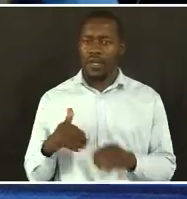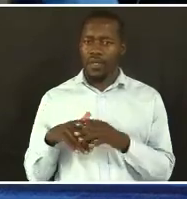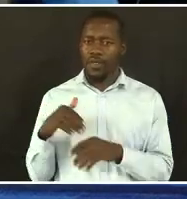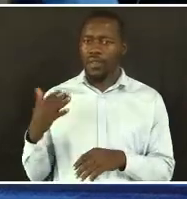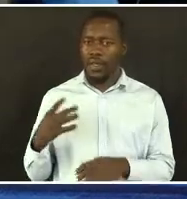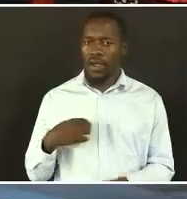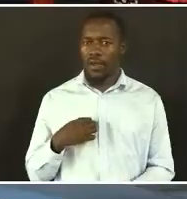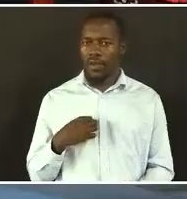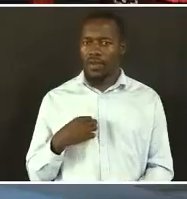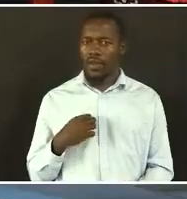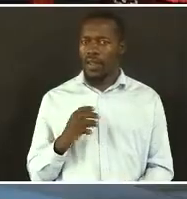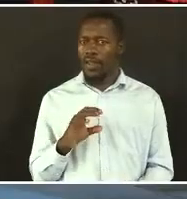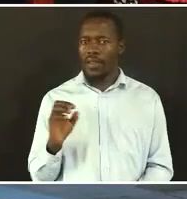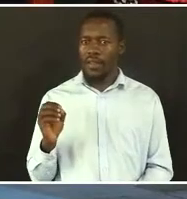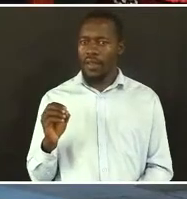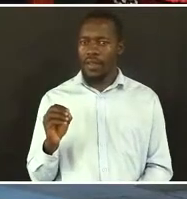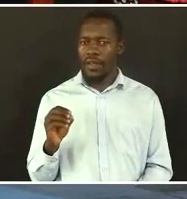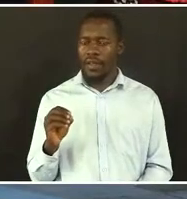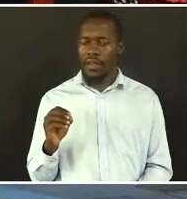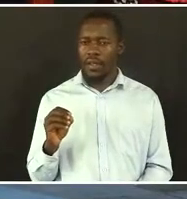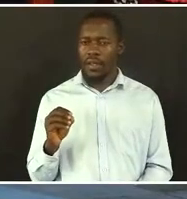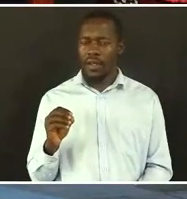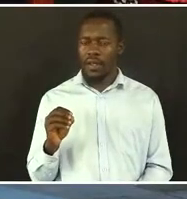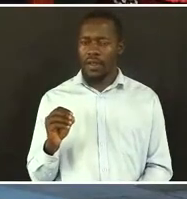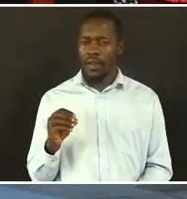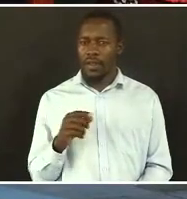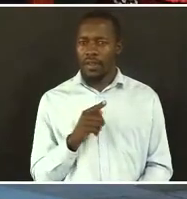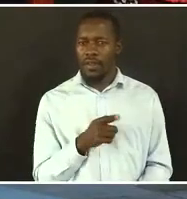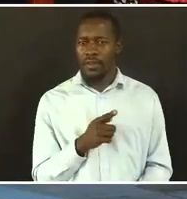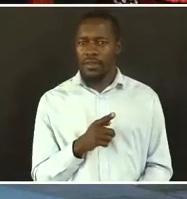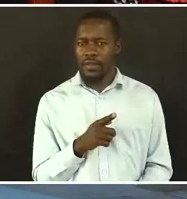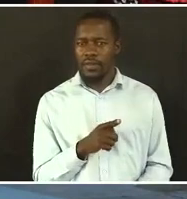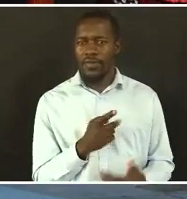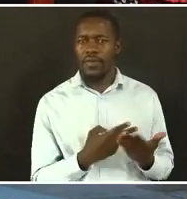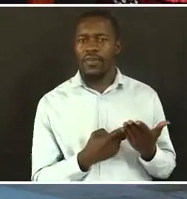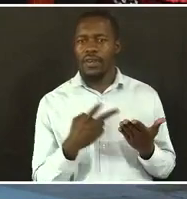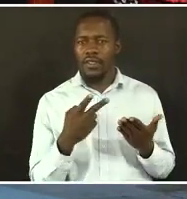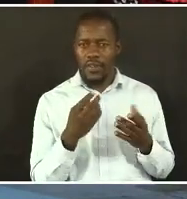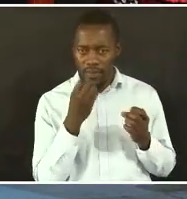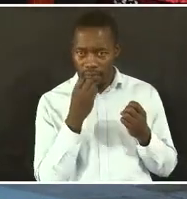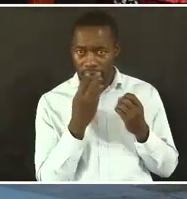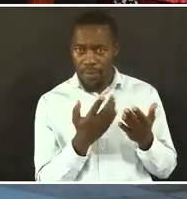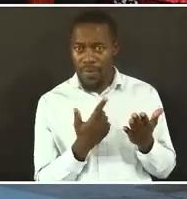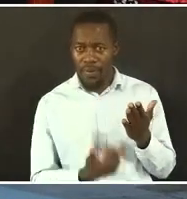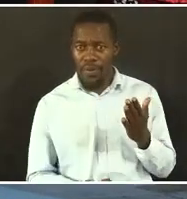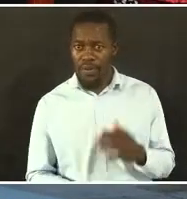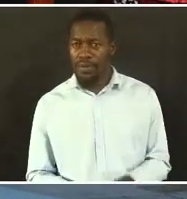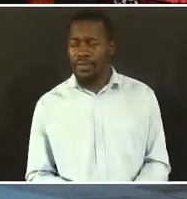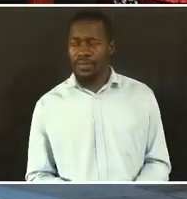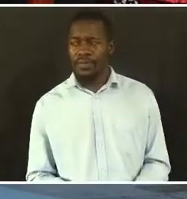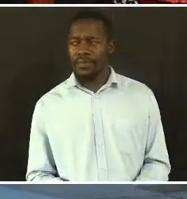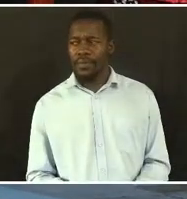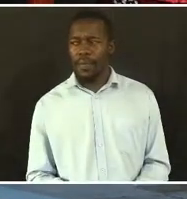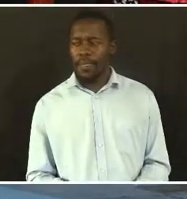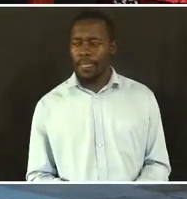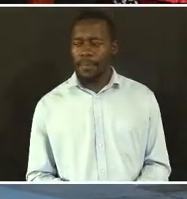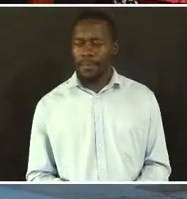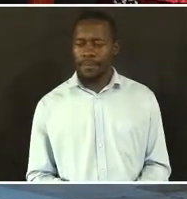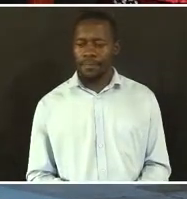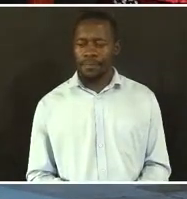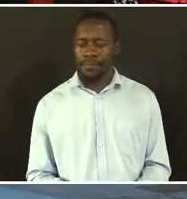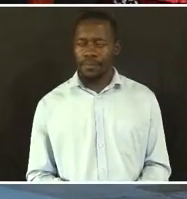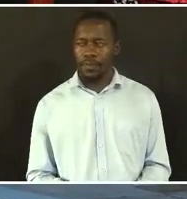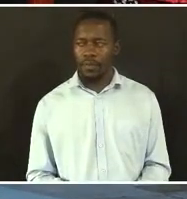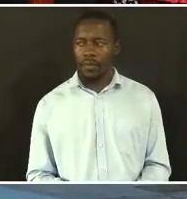When he's talking about that, "I was hungry and you gave me food to eat," he's still talking about